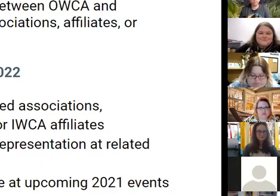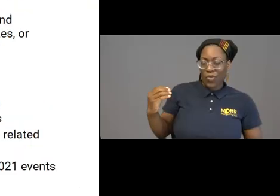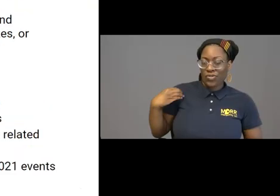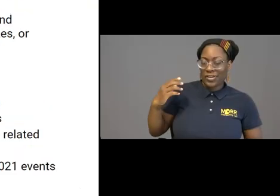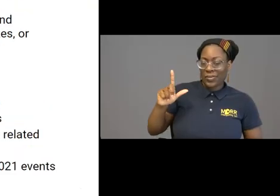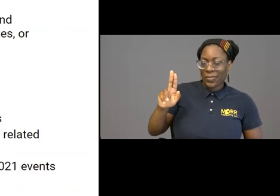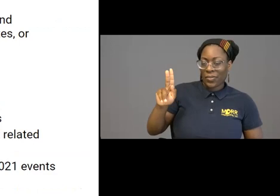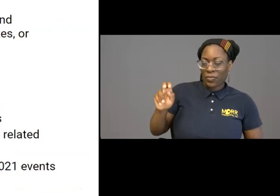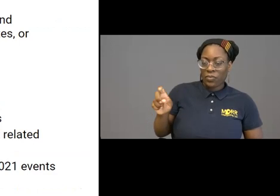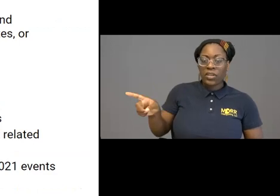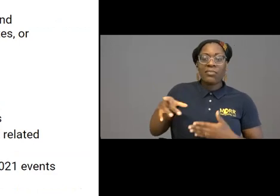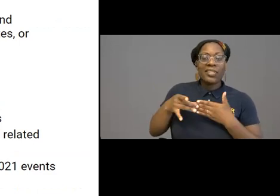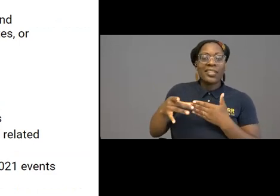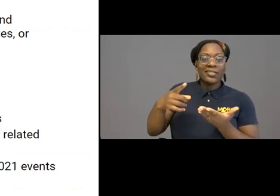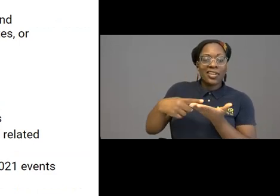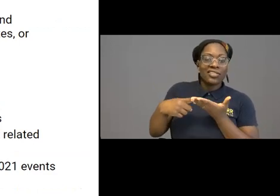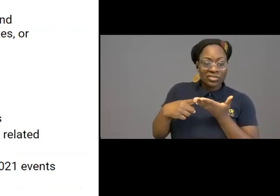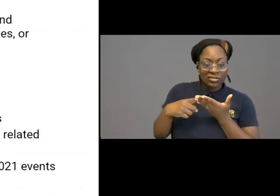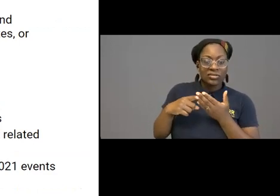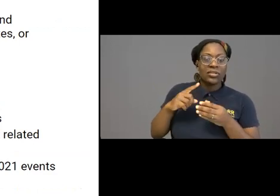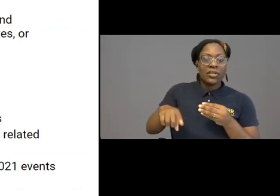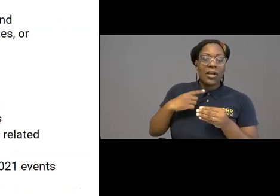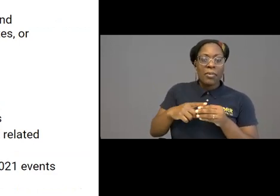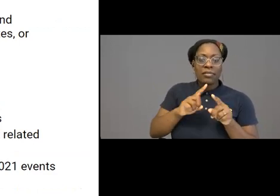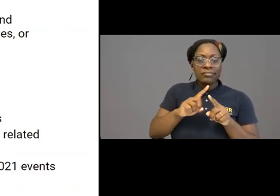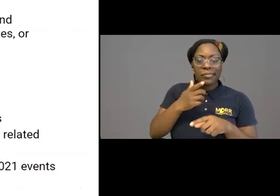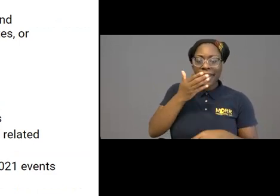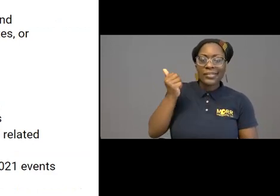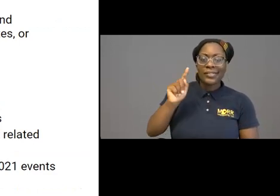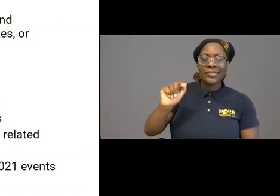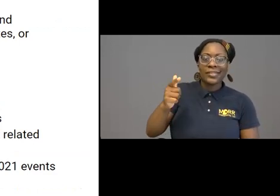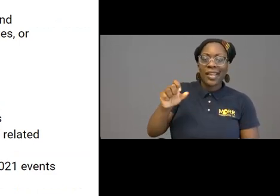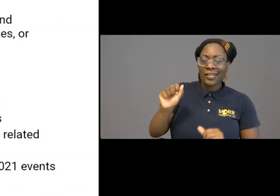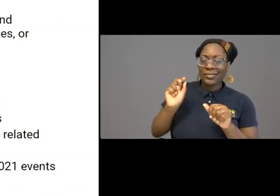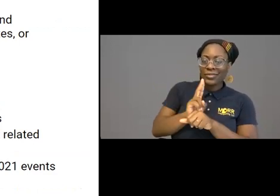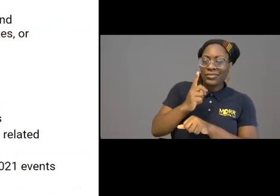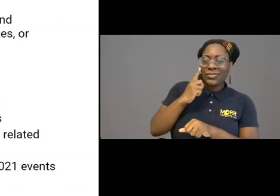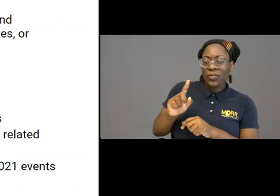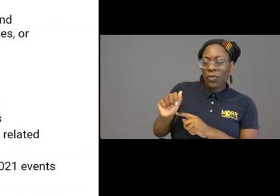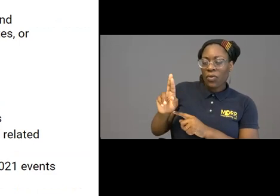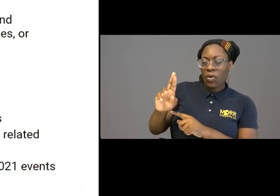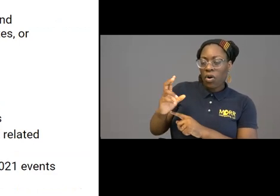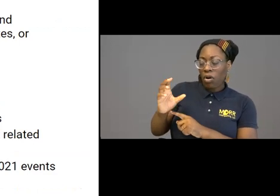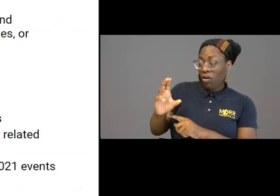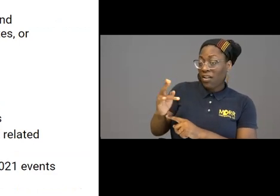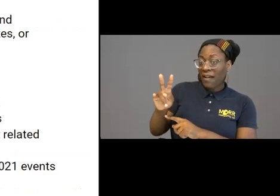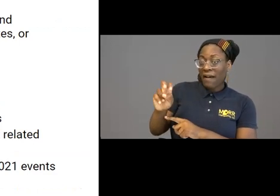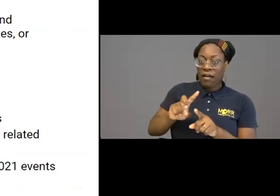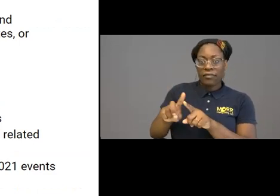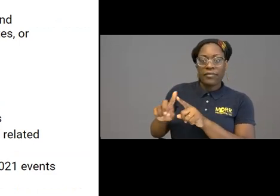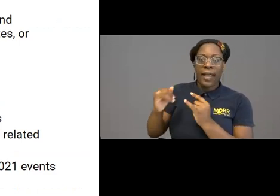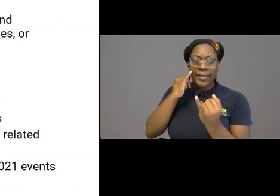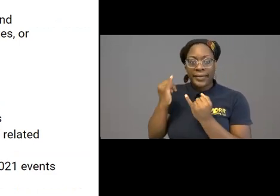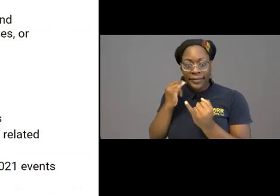our liaison committee with members who already have established affiliations with other related organizations. We currently have committee